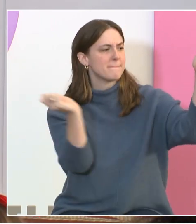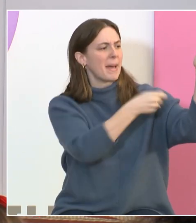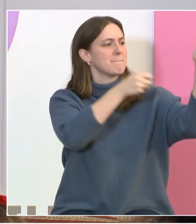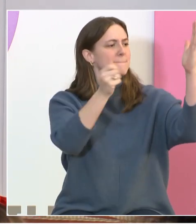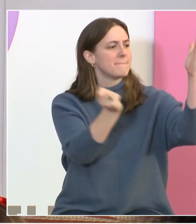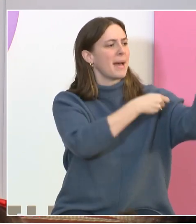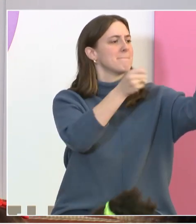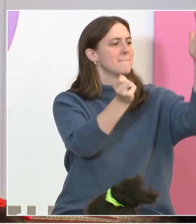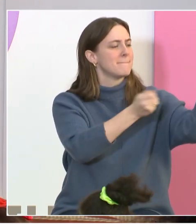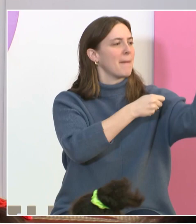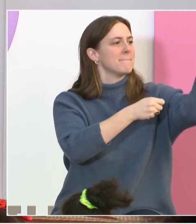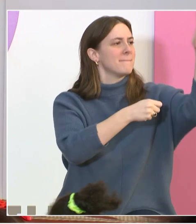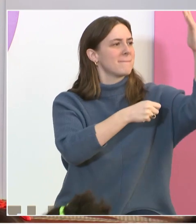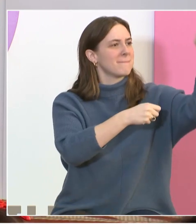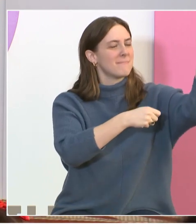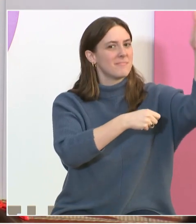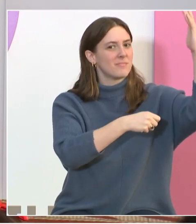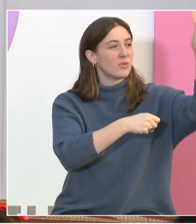snow-covered tree.